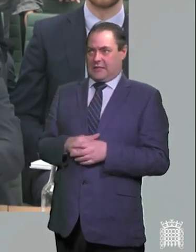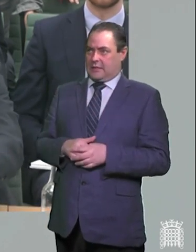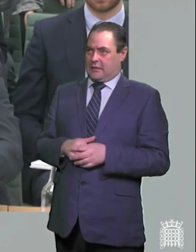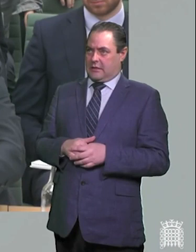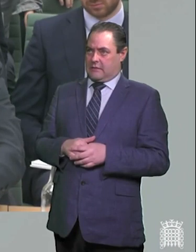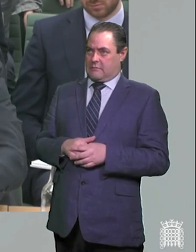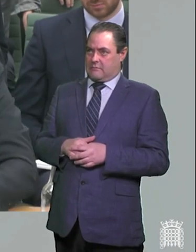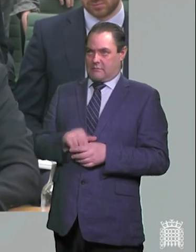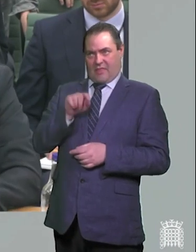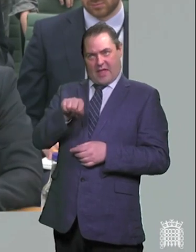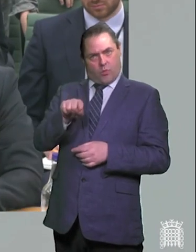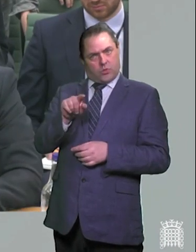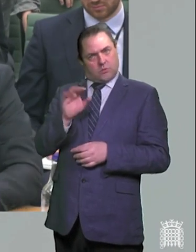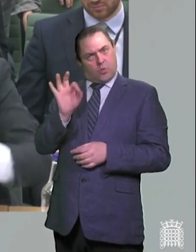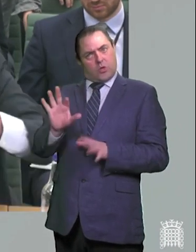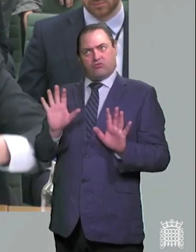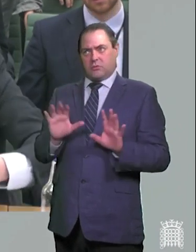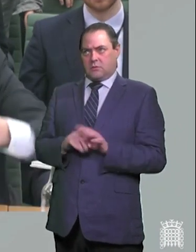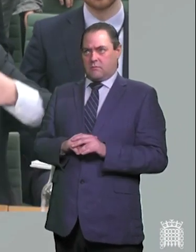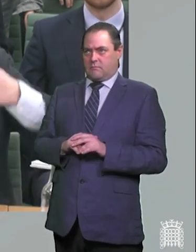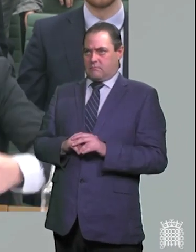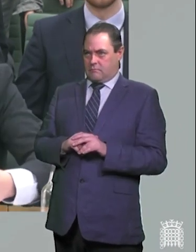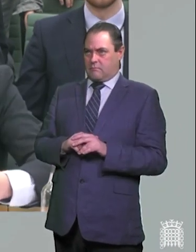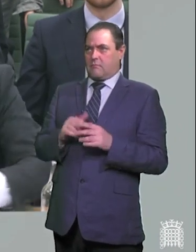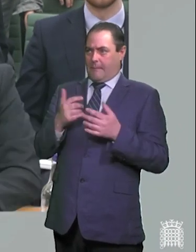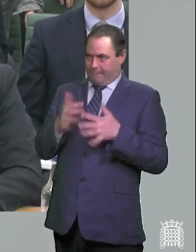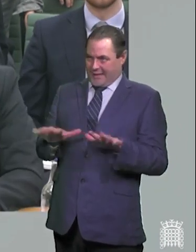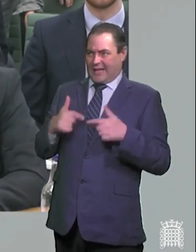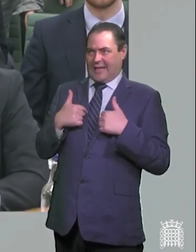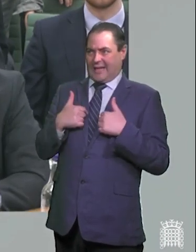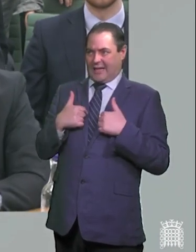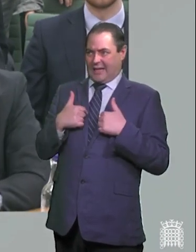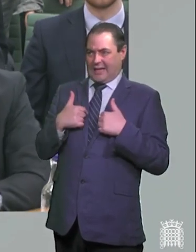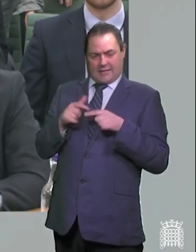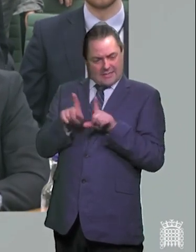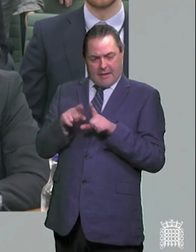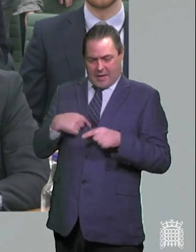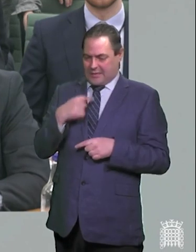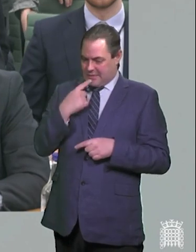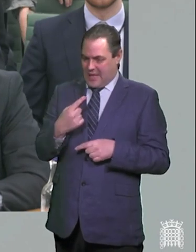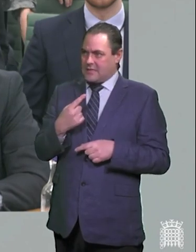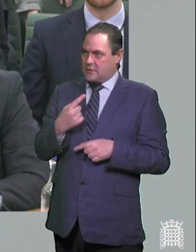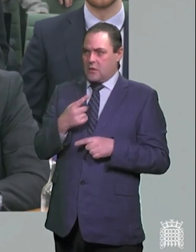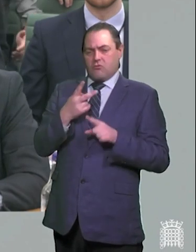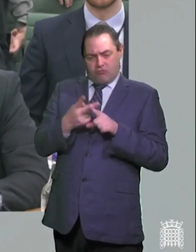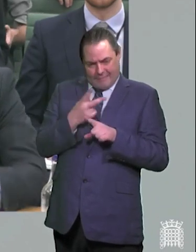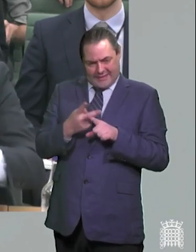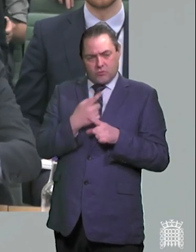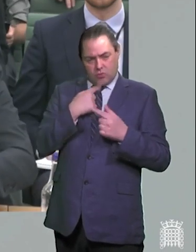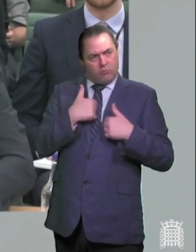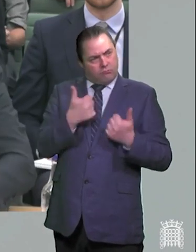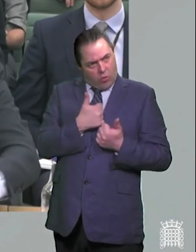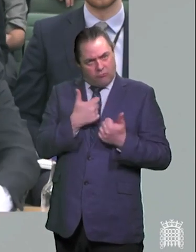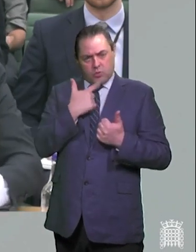because that was the matter in question. I had received, as I said, repeated assurances